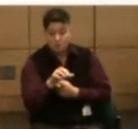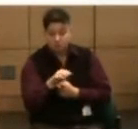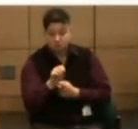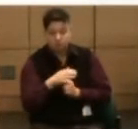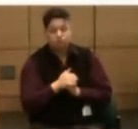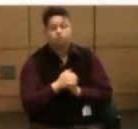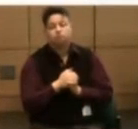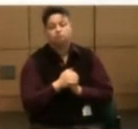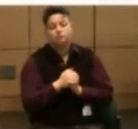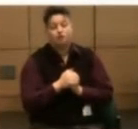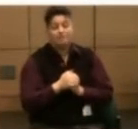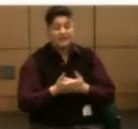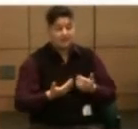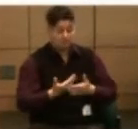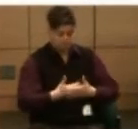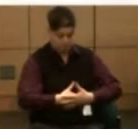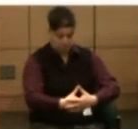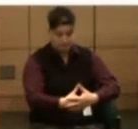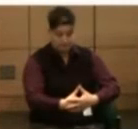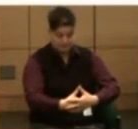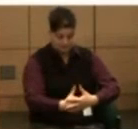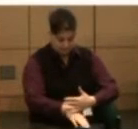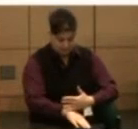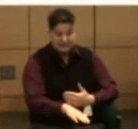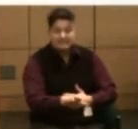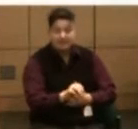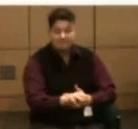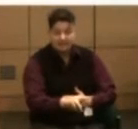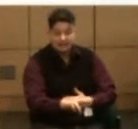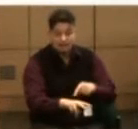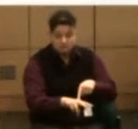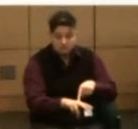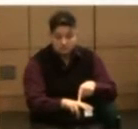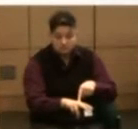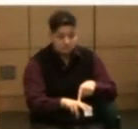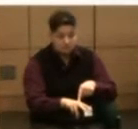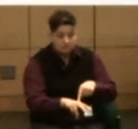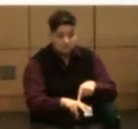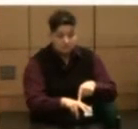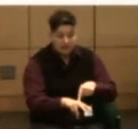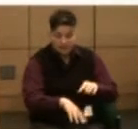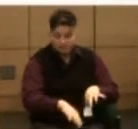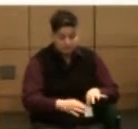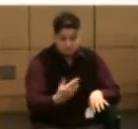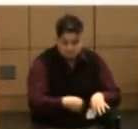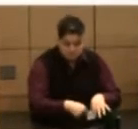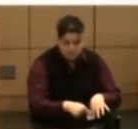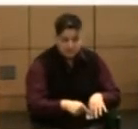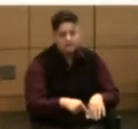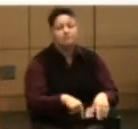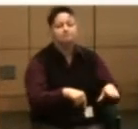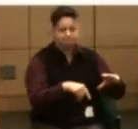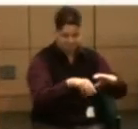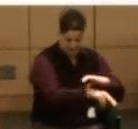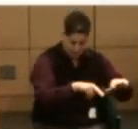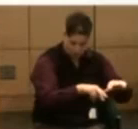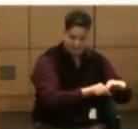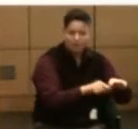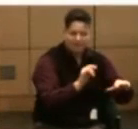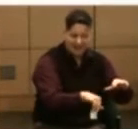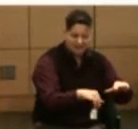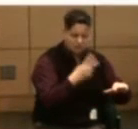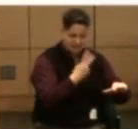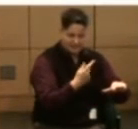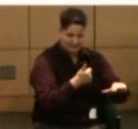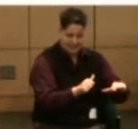be a congenital CMV that wasn't picked up in the neonatal period? You may want to get a brain MRI and look for some distinctive changes